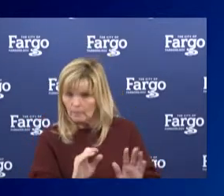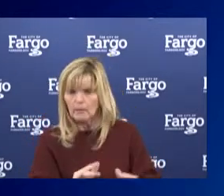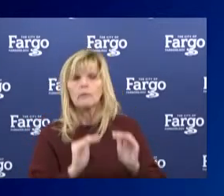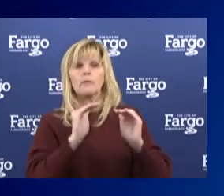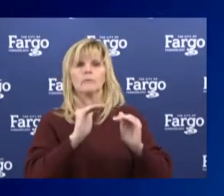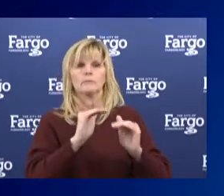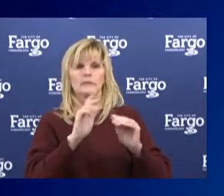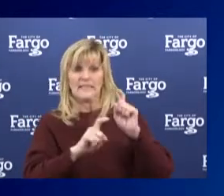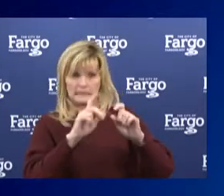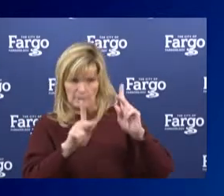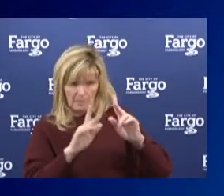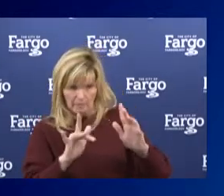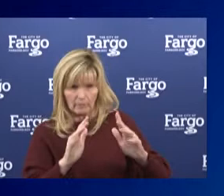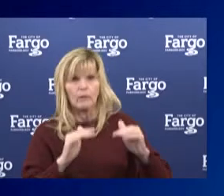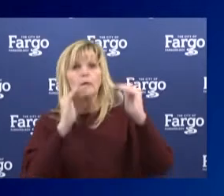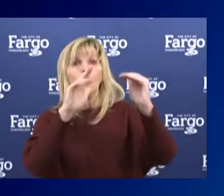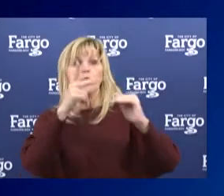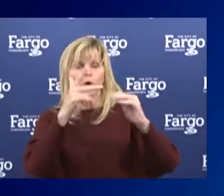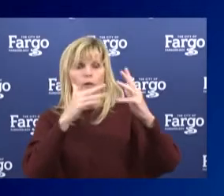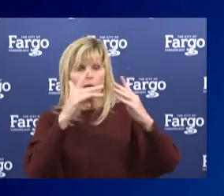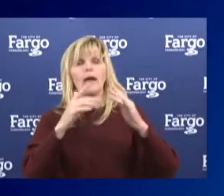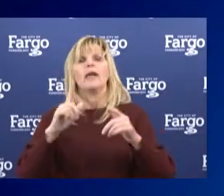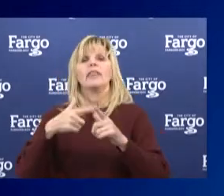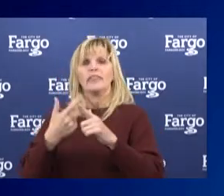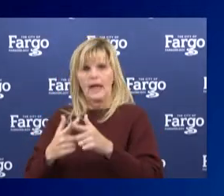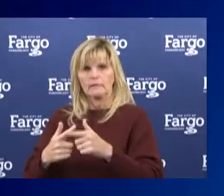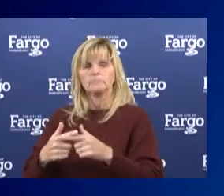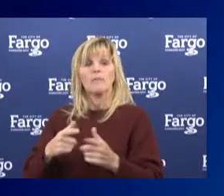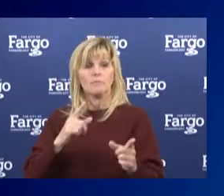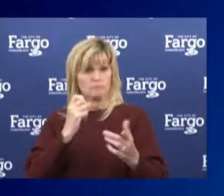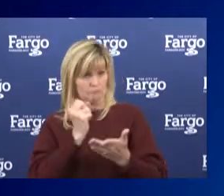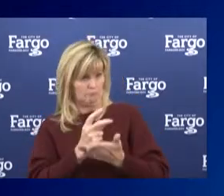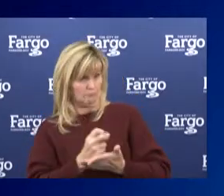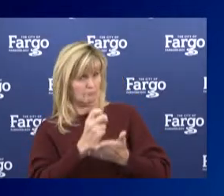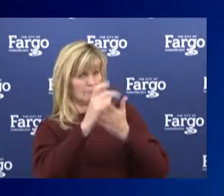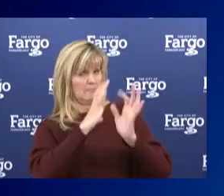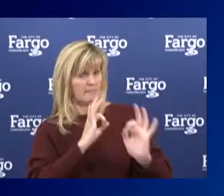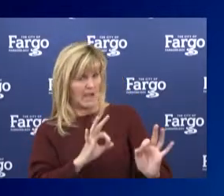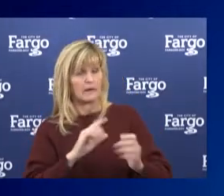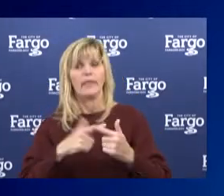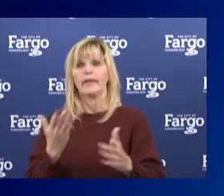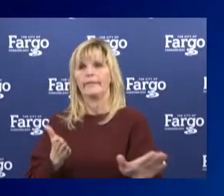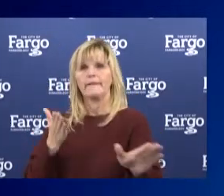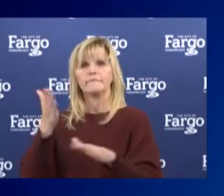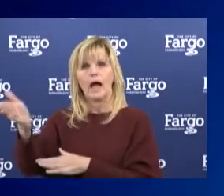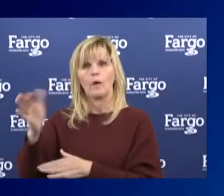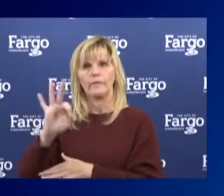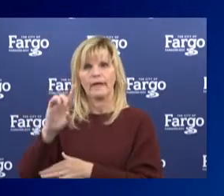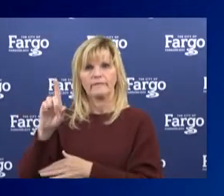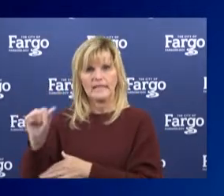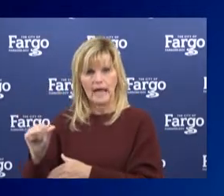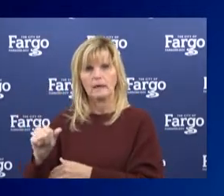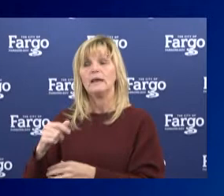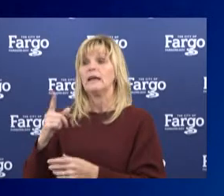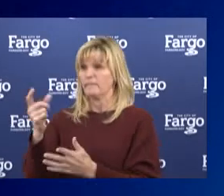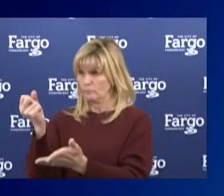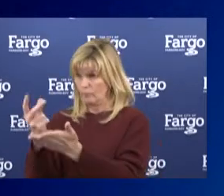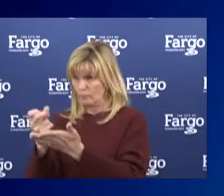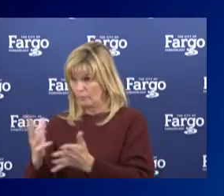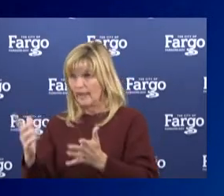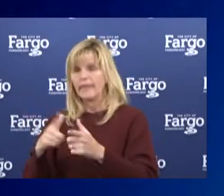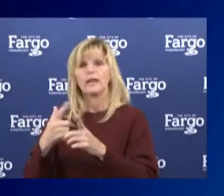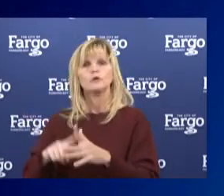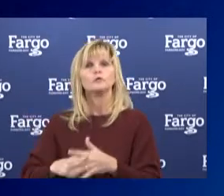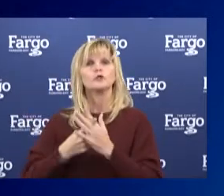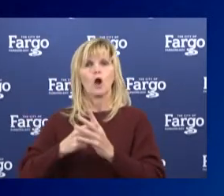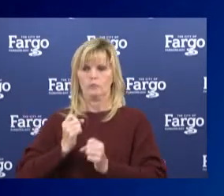good, the drug company will file paperwork with the FDA. And then if that all looks good, you start manufacturing. Where